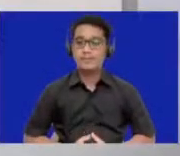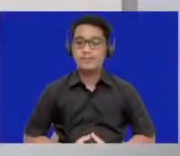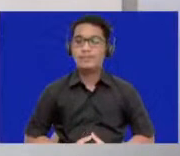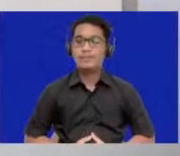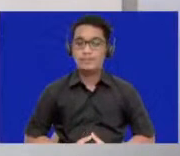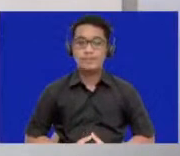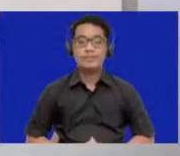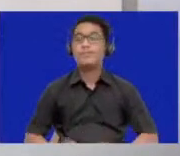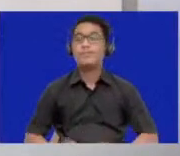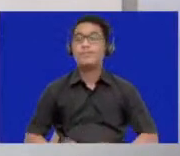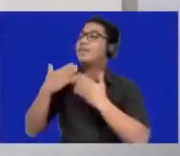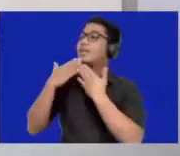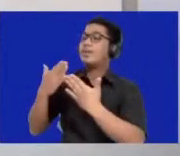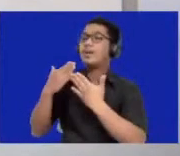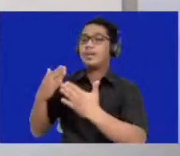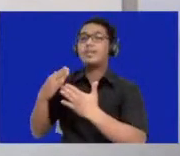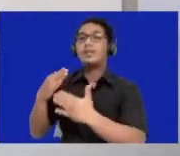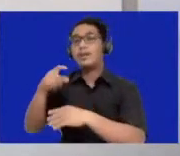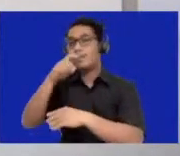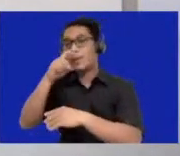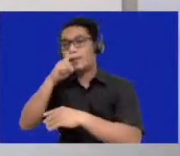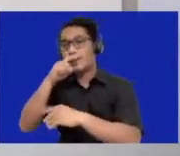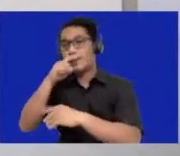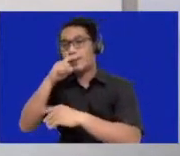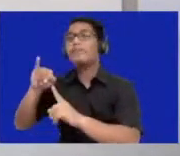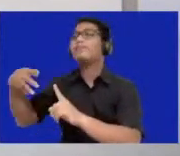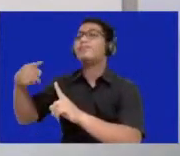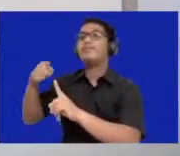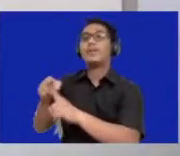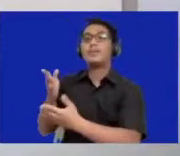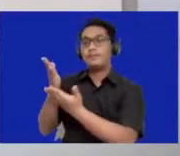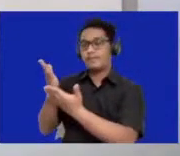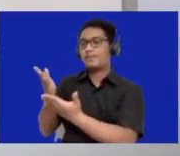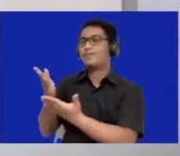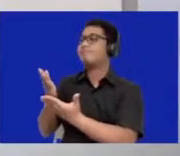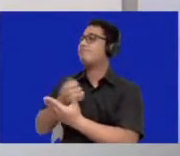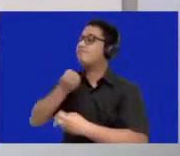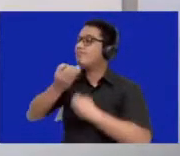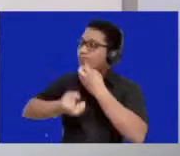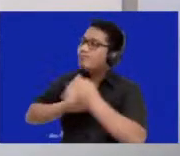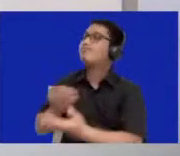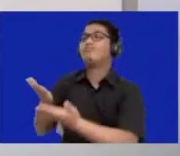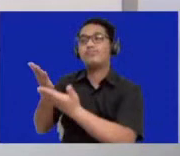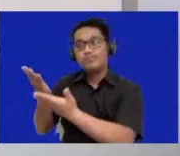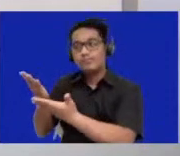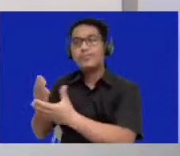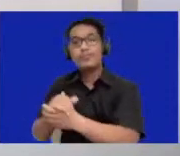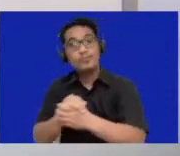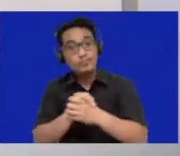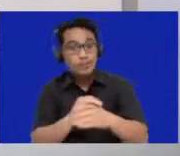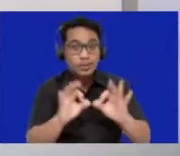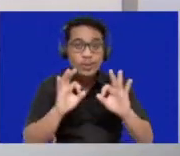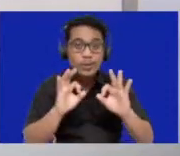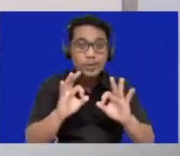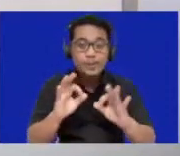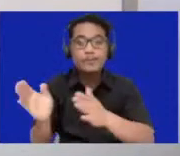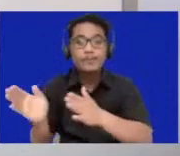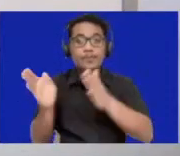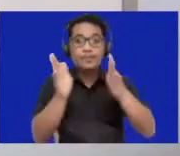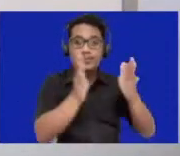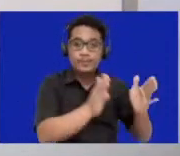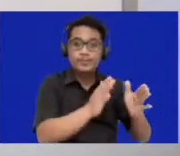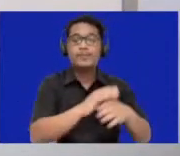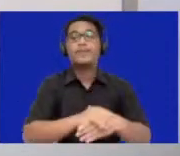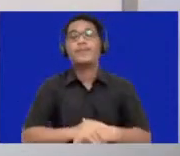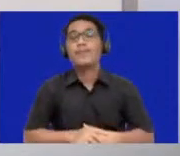Thank you, Mr. Pete Fogton, for the remarks. So ladies and gentlemen, moving along to our next agenda, we will together listen